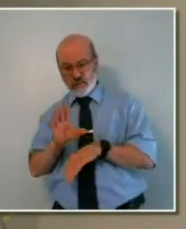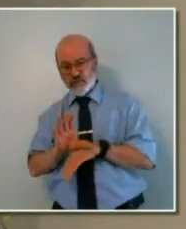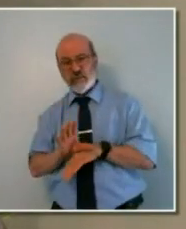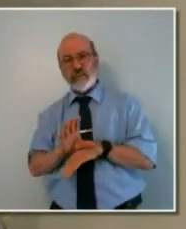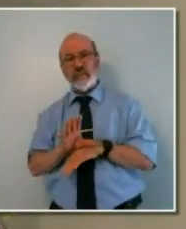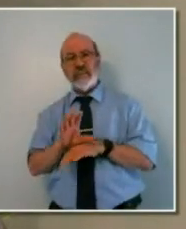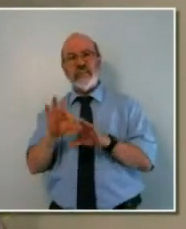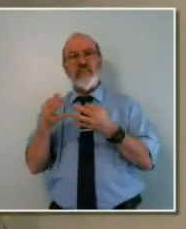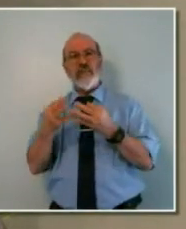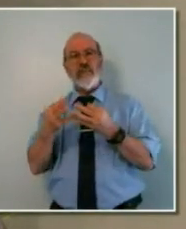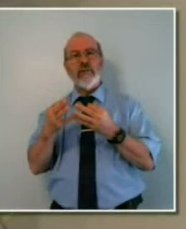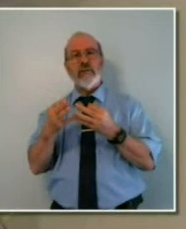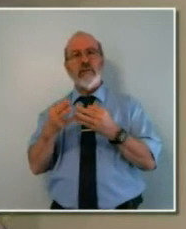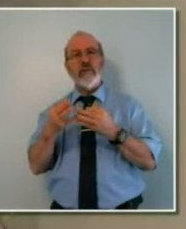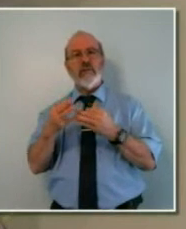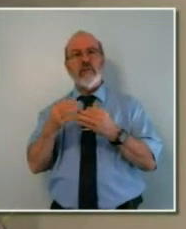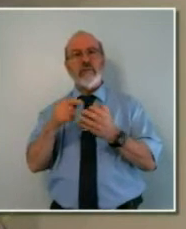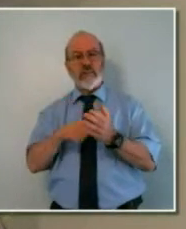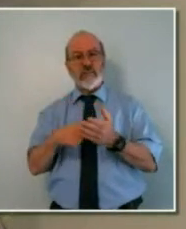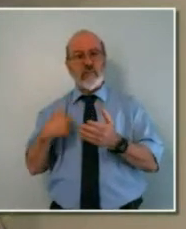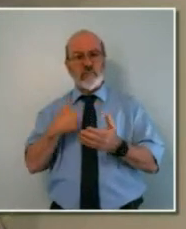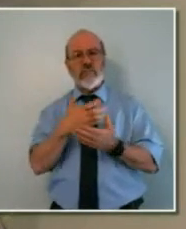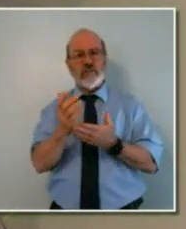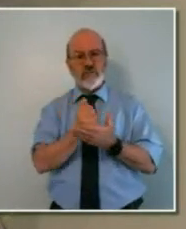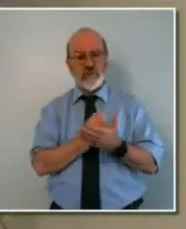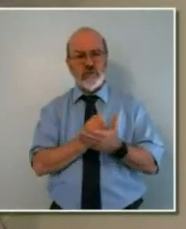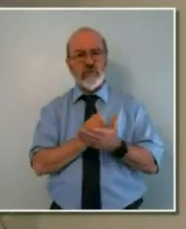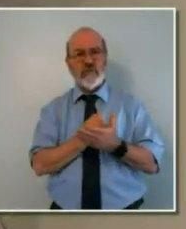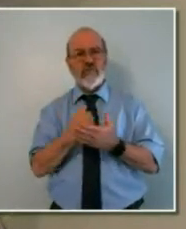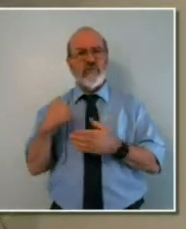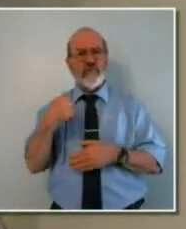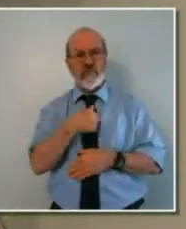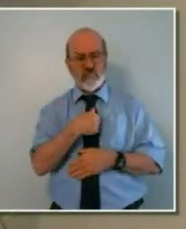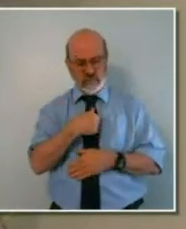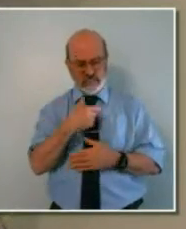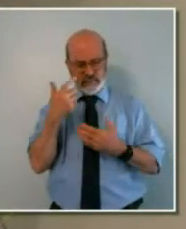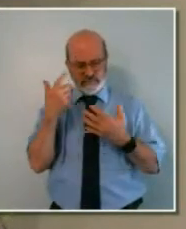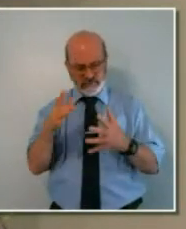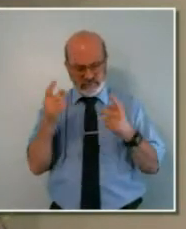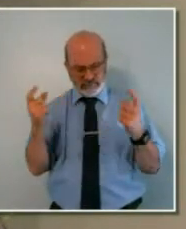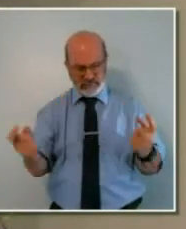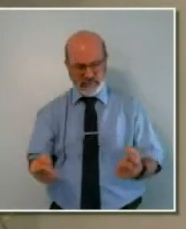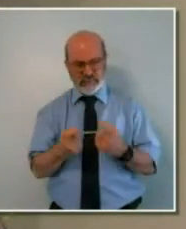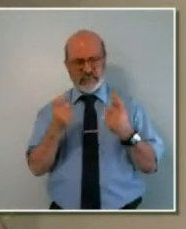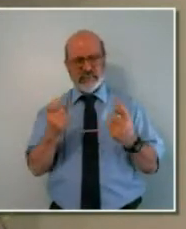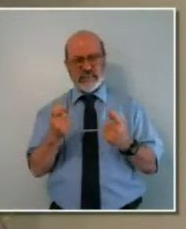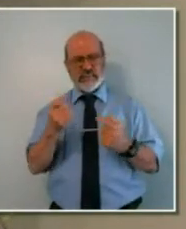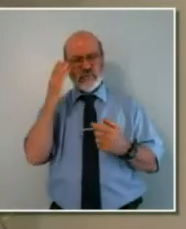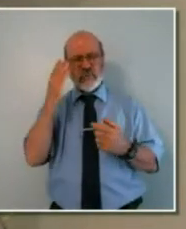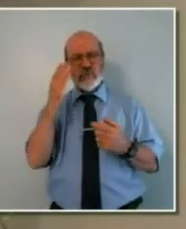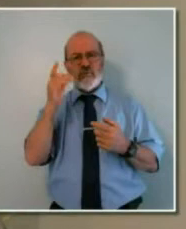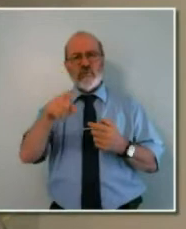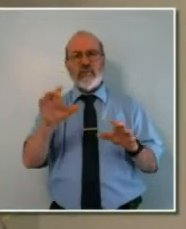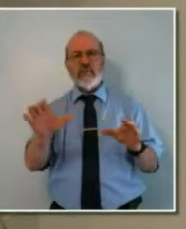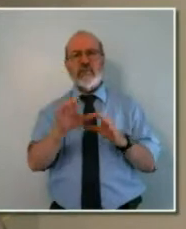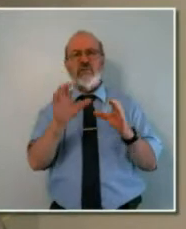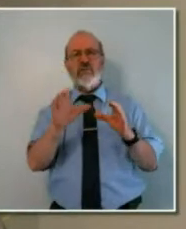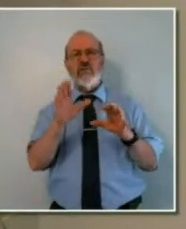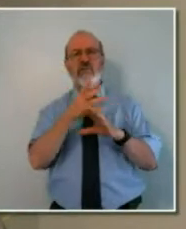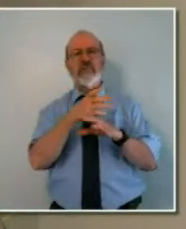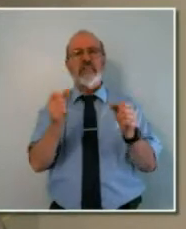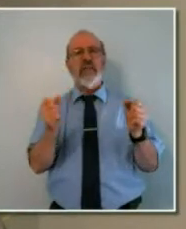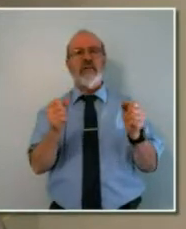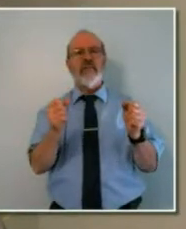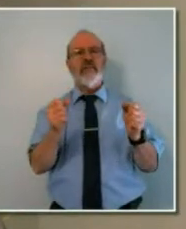family, but this is what we deserve, for we have sinned. We know what we must do to be saved, but we